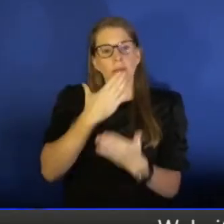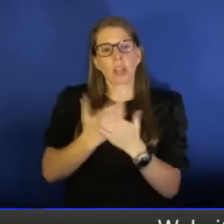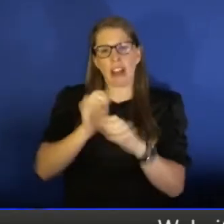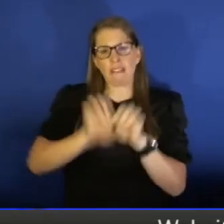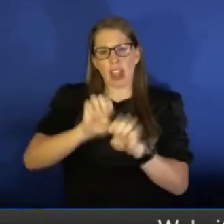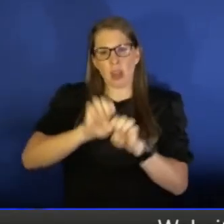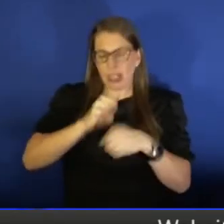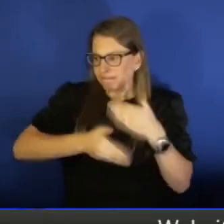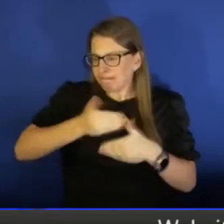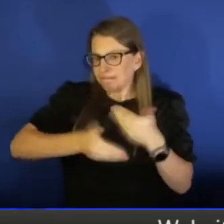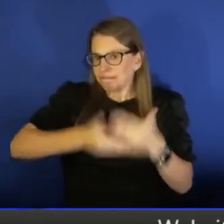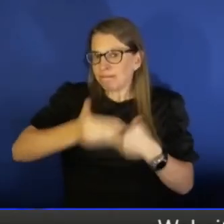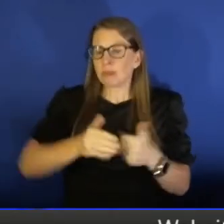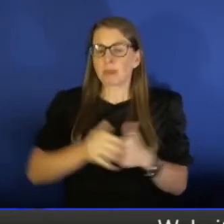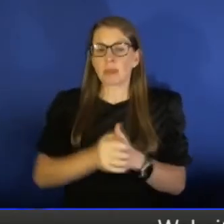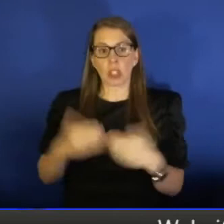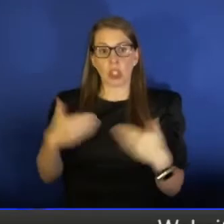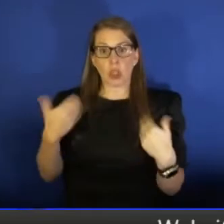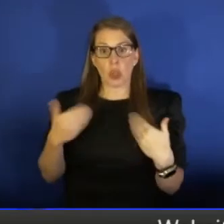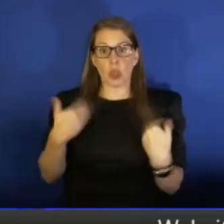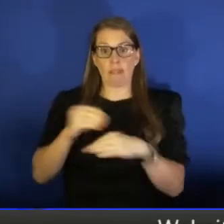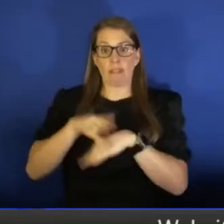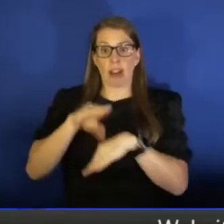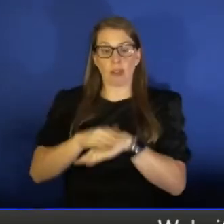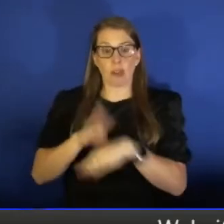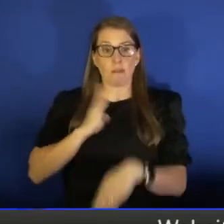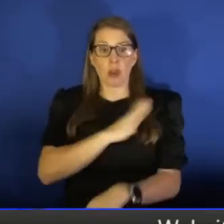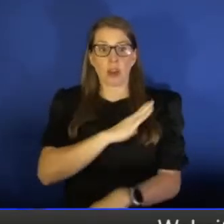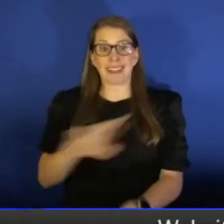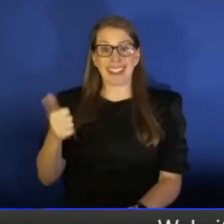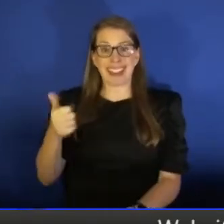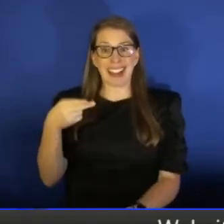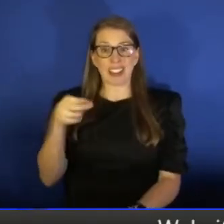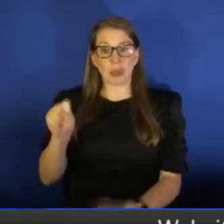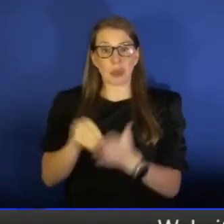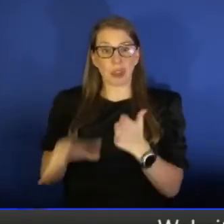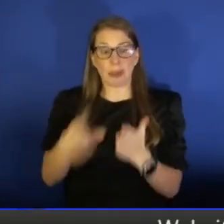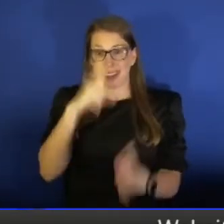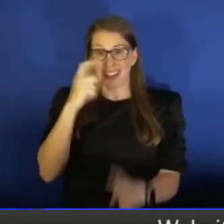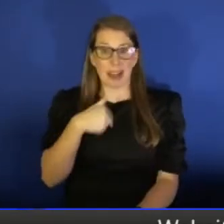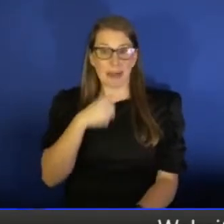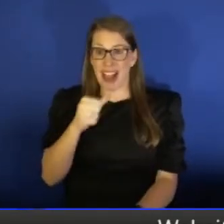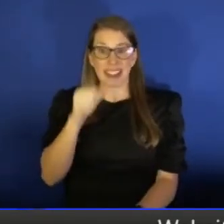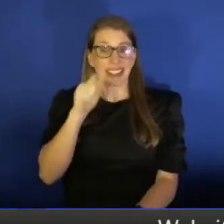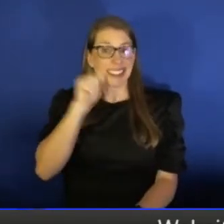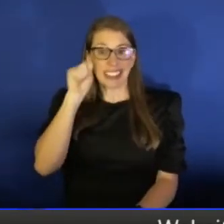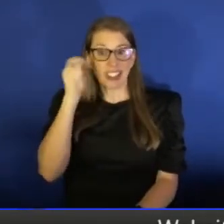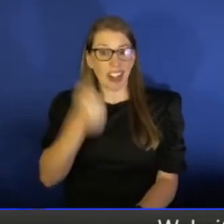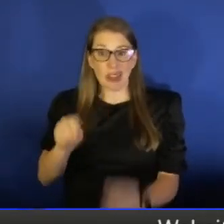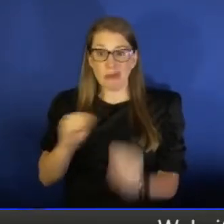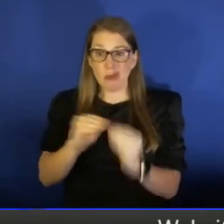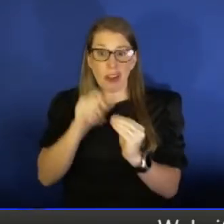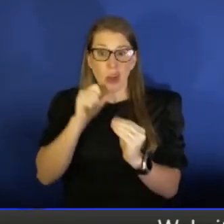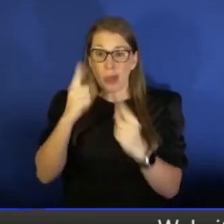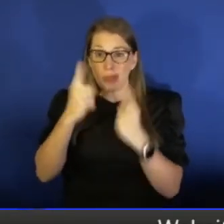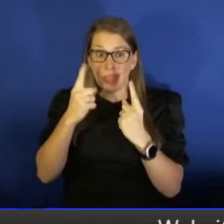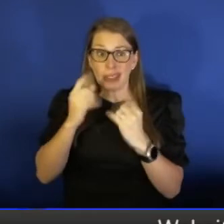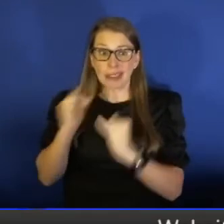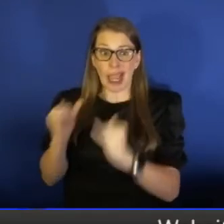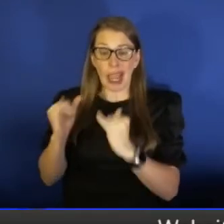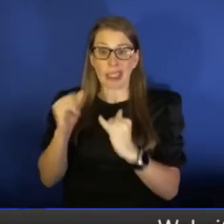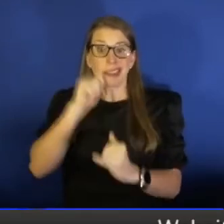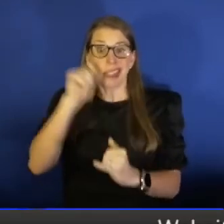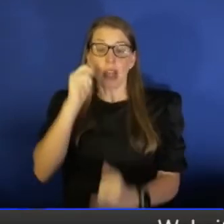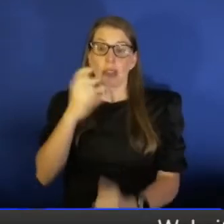I have a youth advisory board of about 10 high school students because I'm not a teenager anymore. I don't think like a teenager, thank goodness,